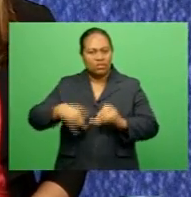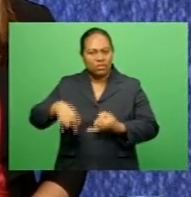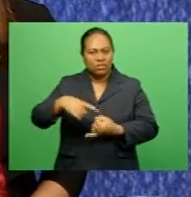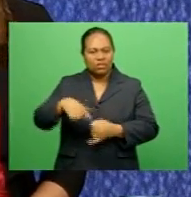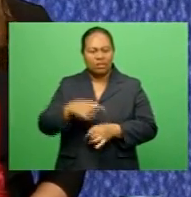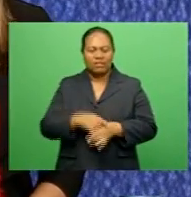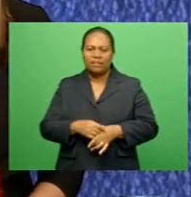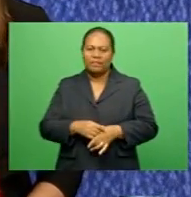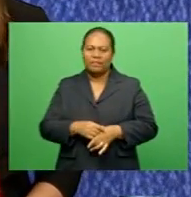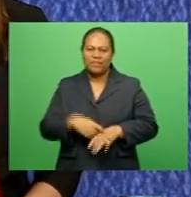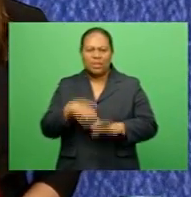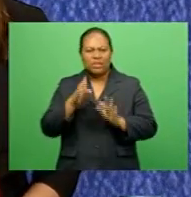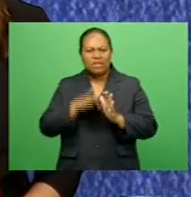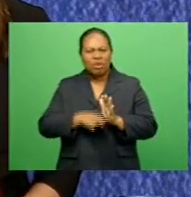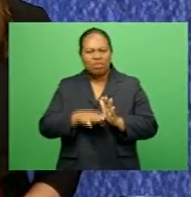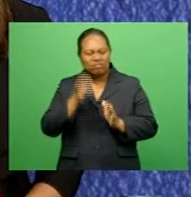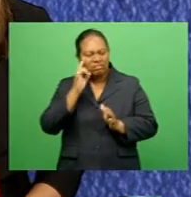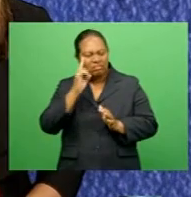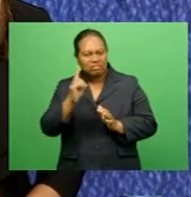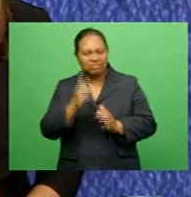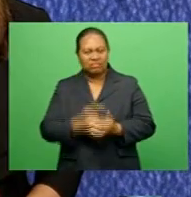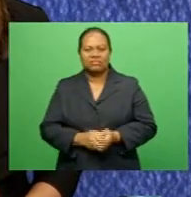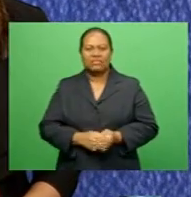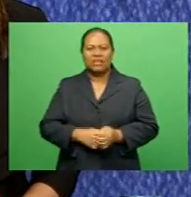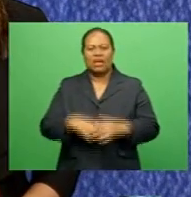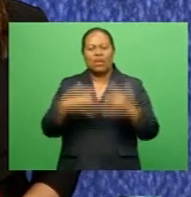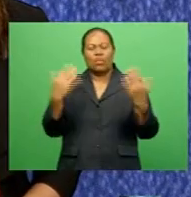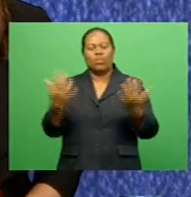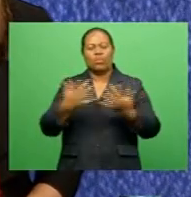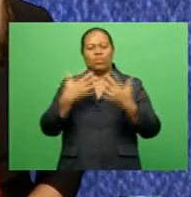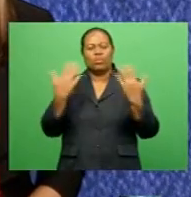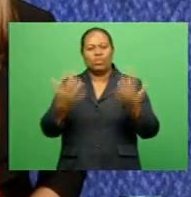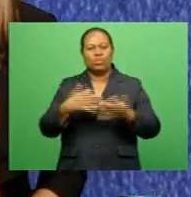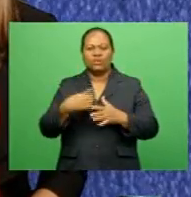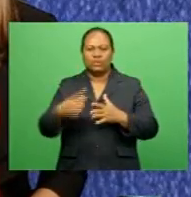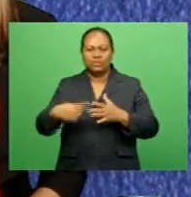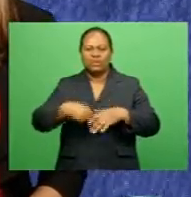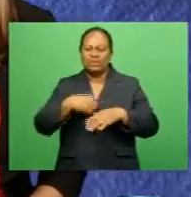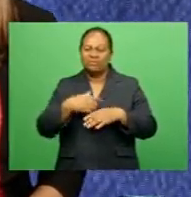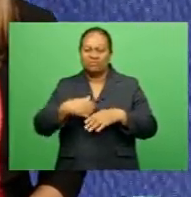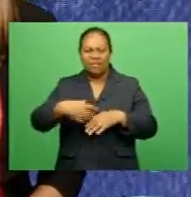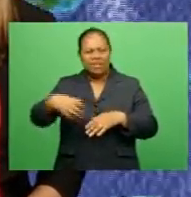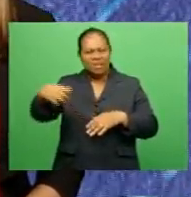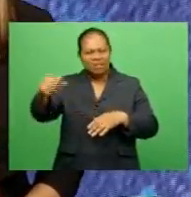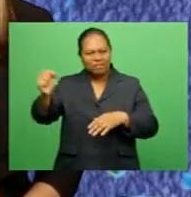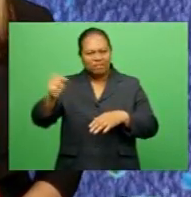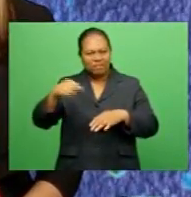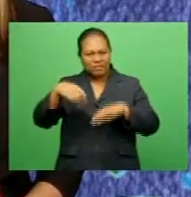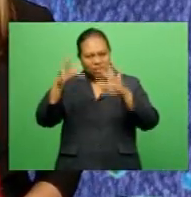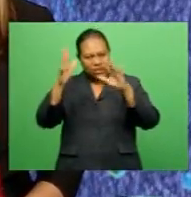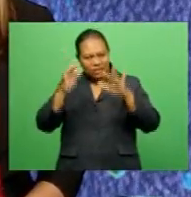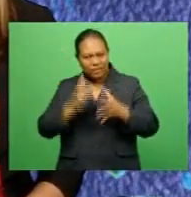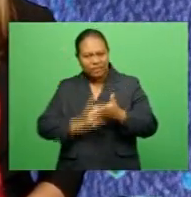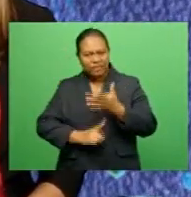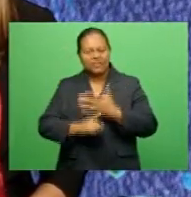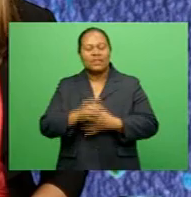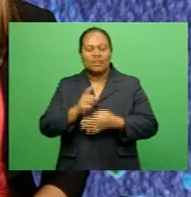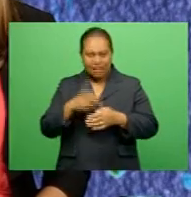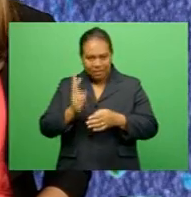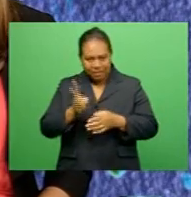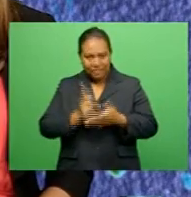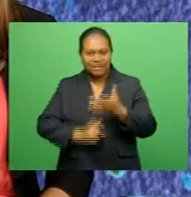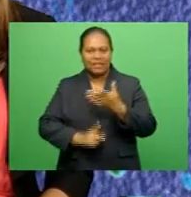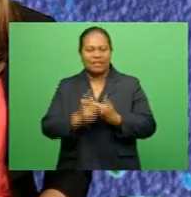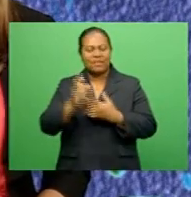system was little okay, I can say. The winds were pushing away the showers, but it will resume by evening. And up north,